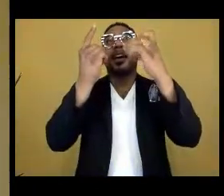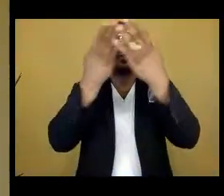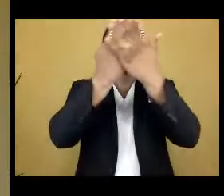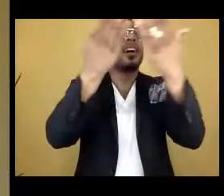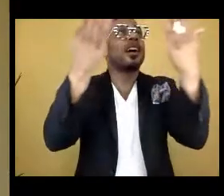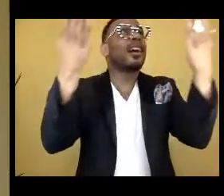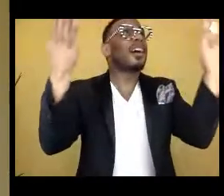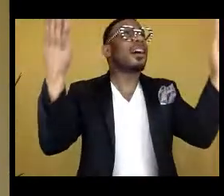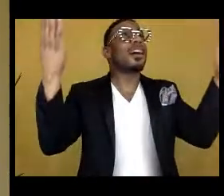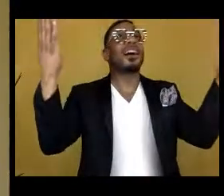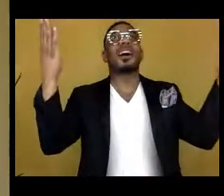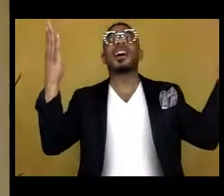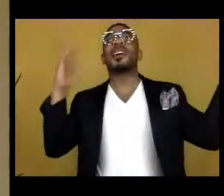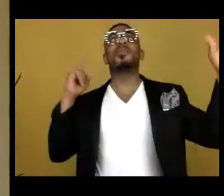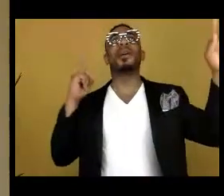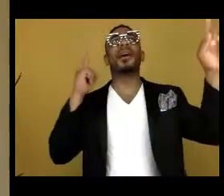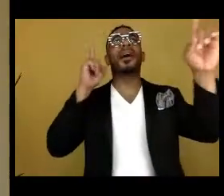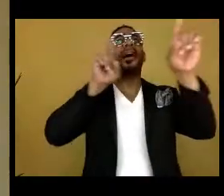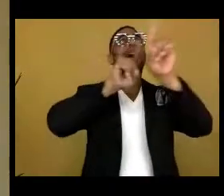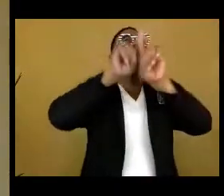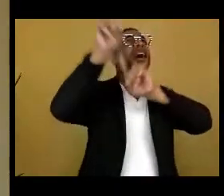the unreachable